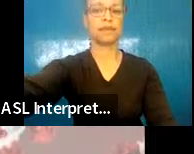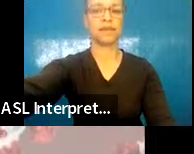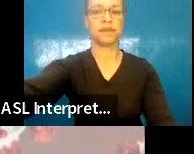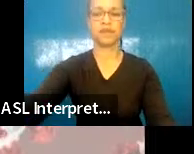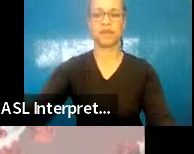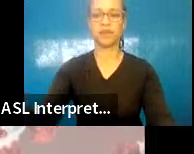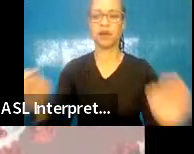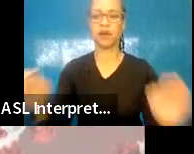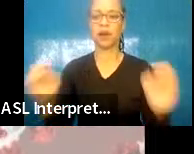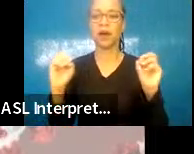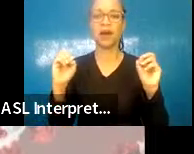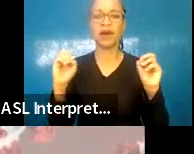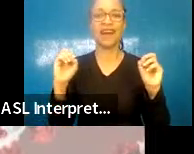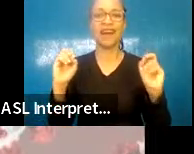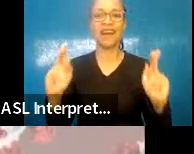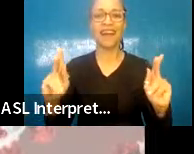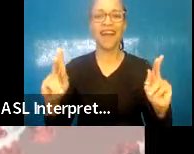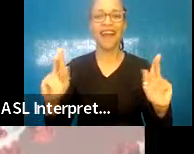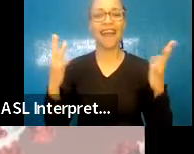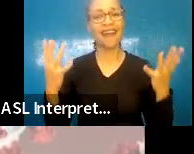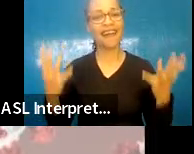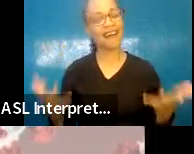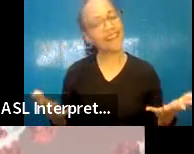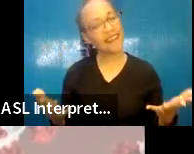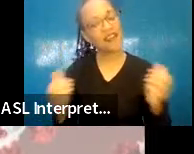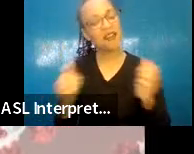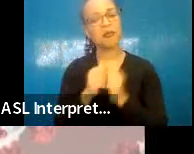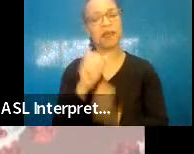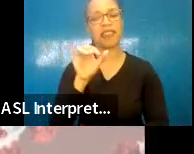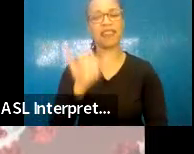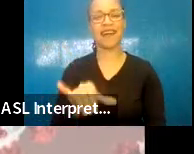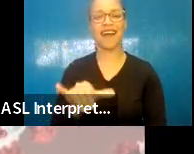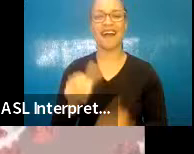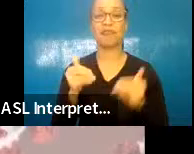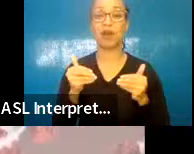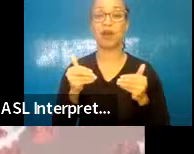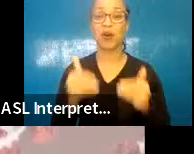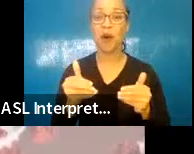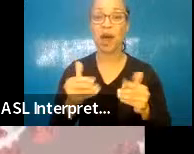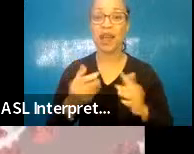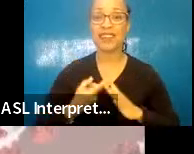Okay, with that, we can get started.